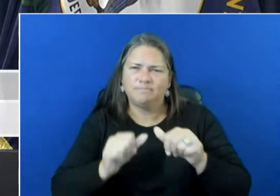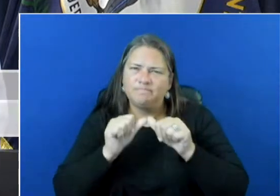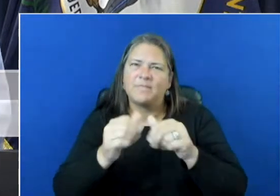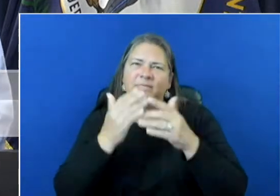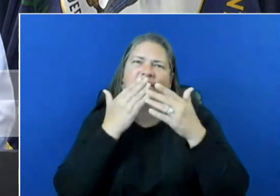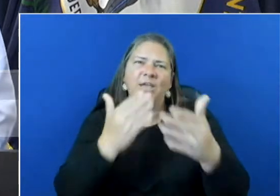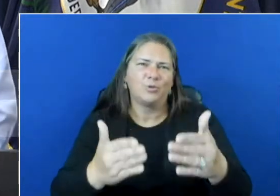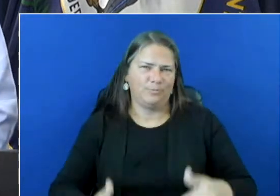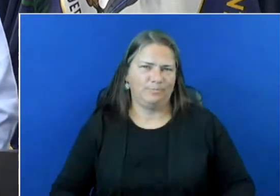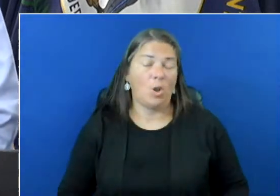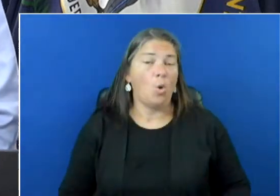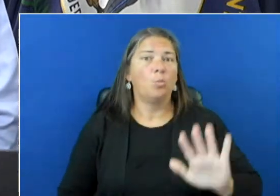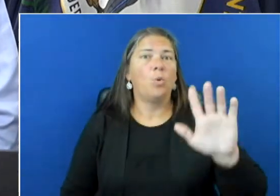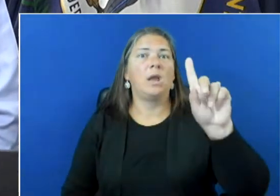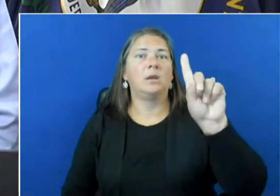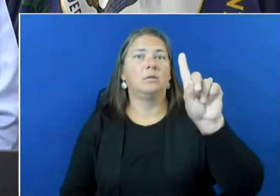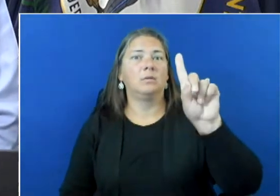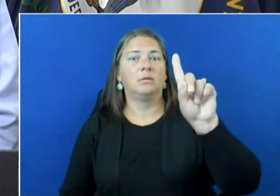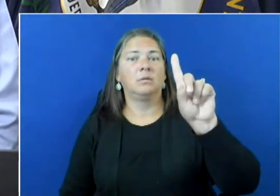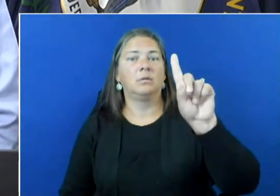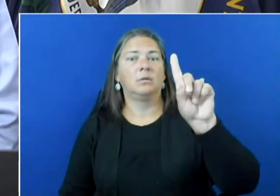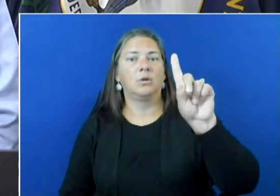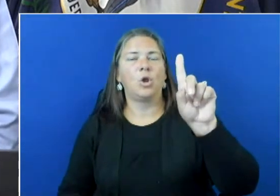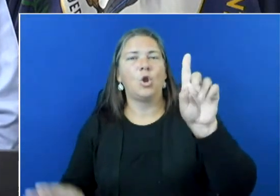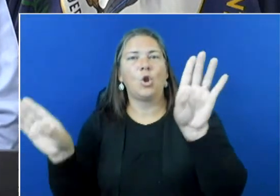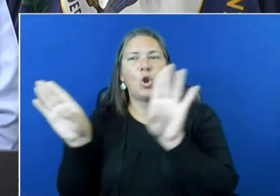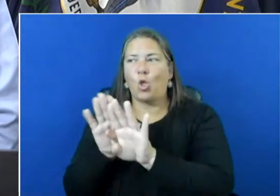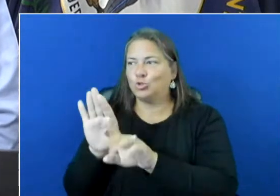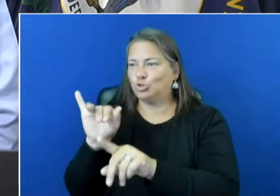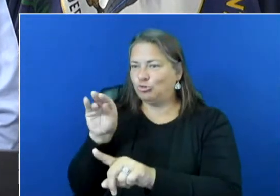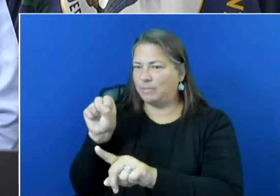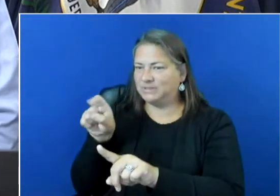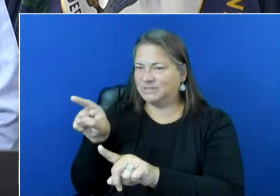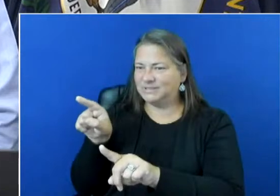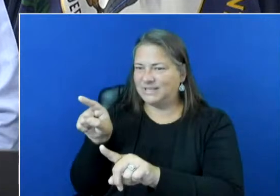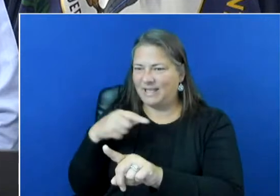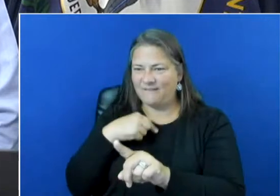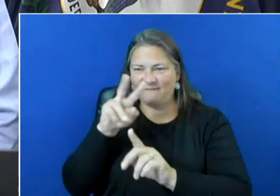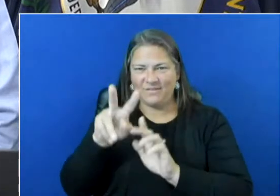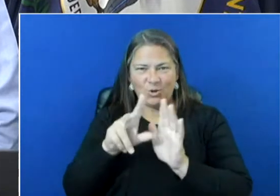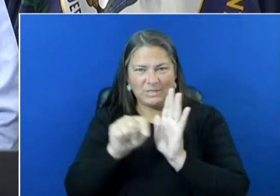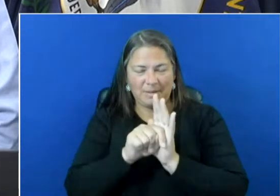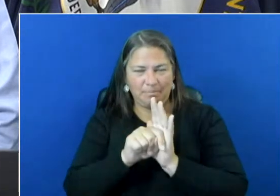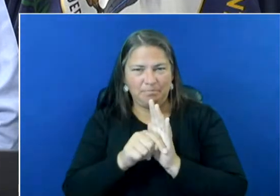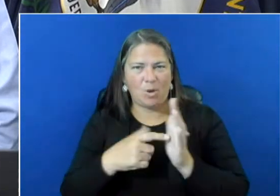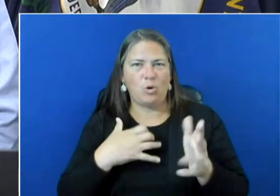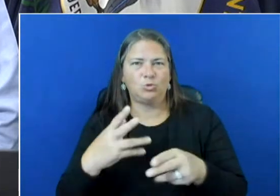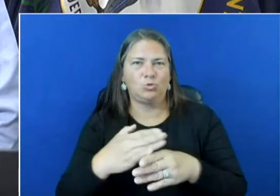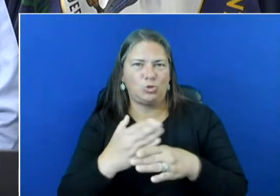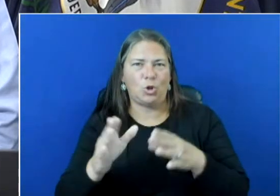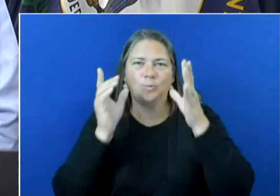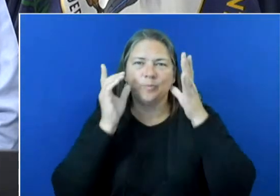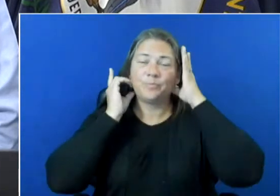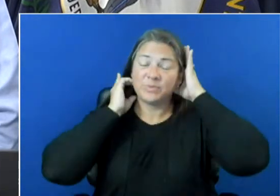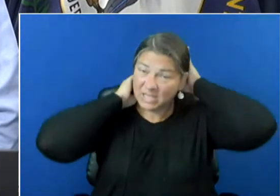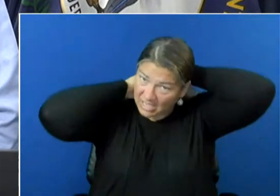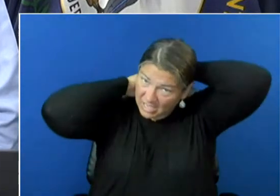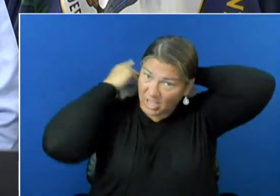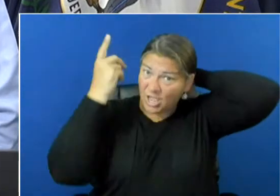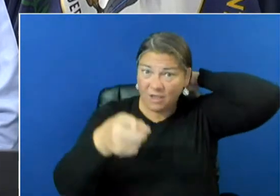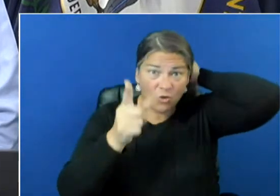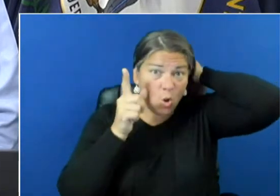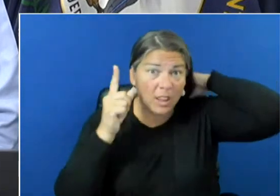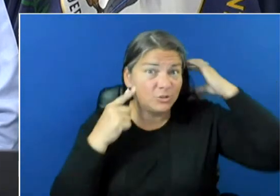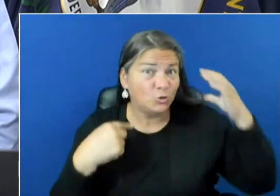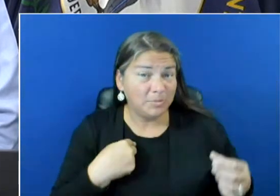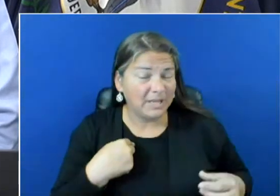Oh, wait. Let's close, James, with a video that I meant to show. You know, if you don't want to listen to me, listen to someone